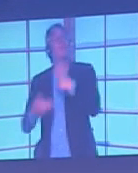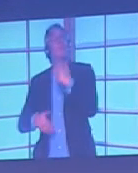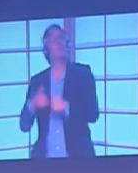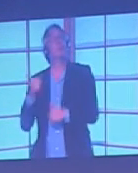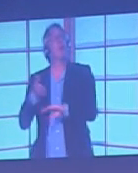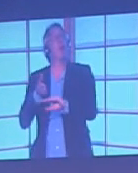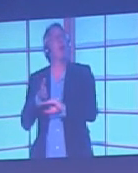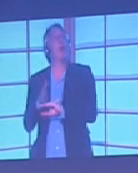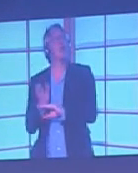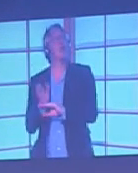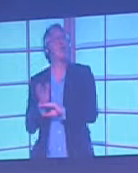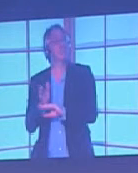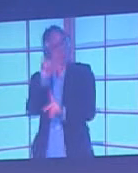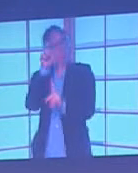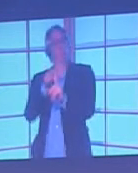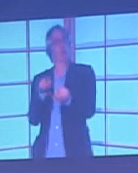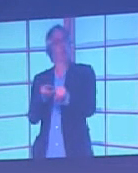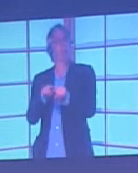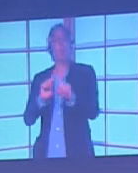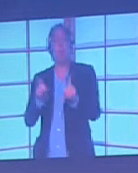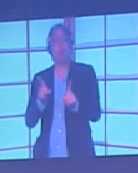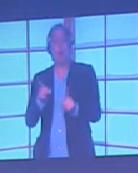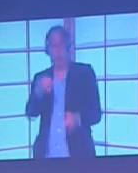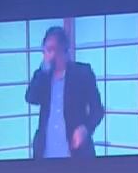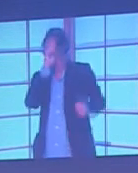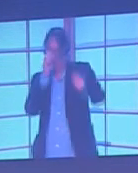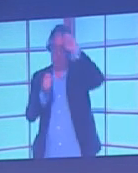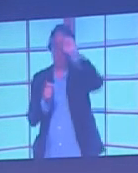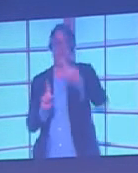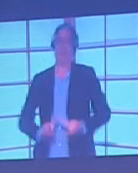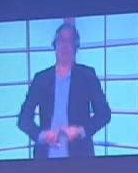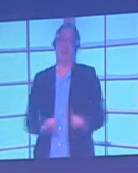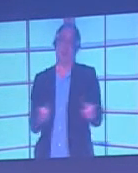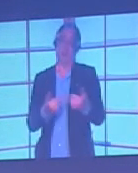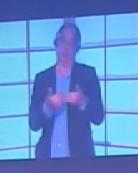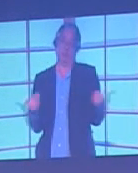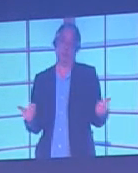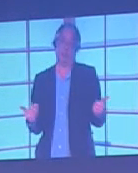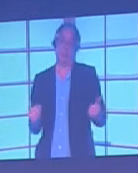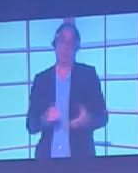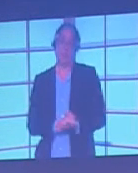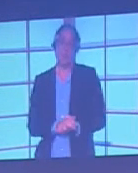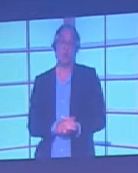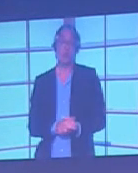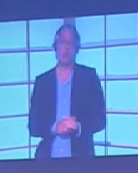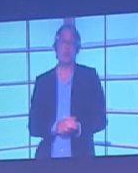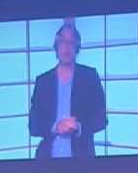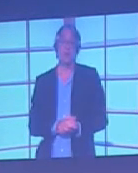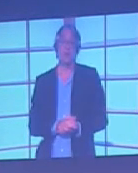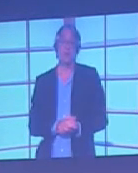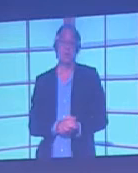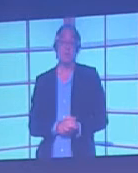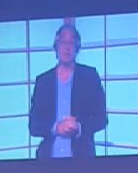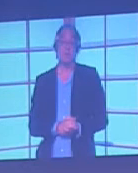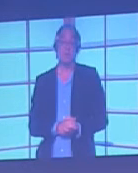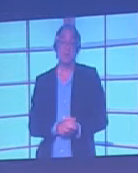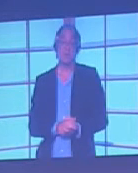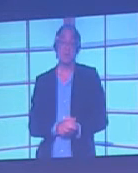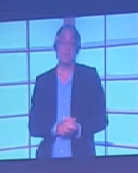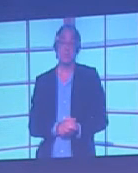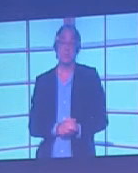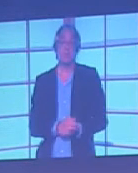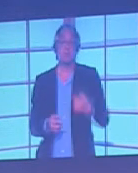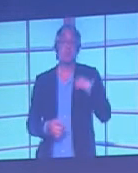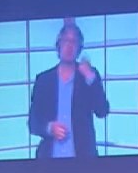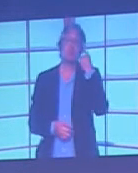They are two very different roles, and there has to be that expertise for the disability access too. I think